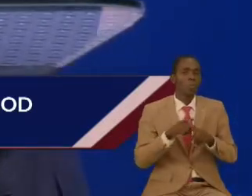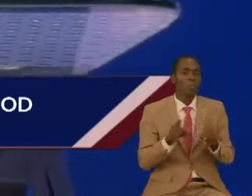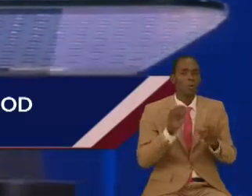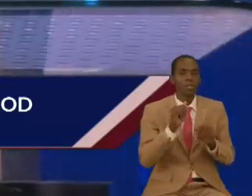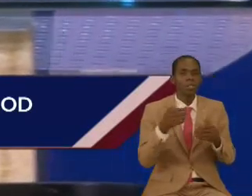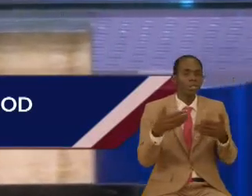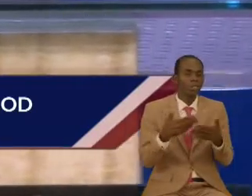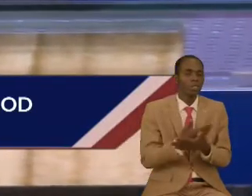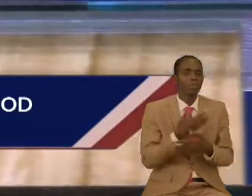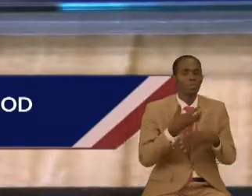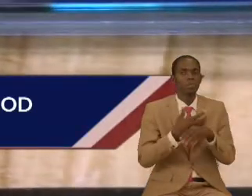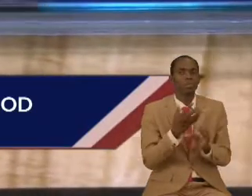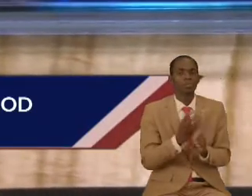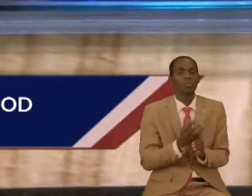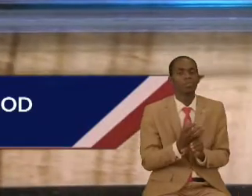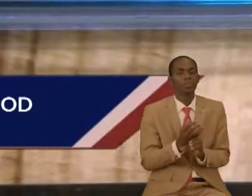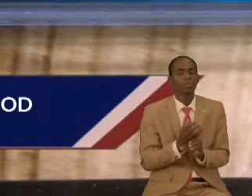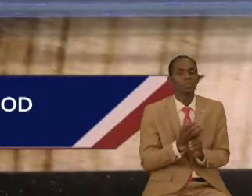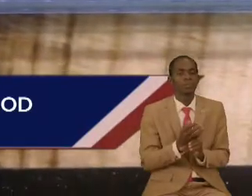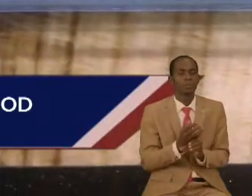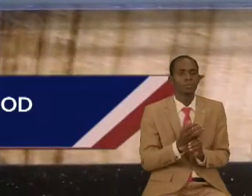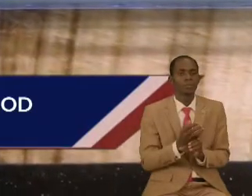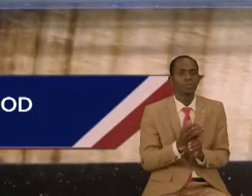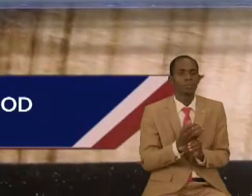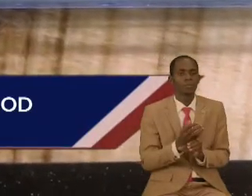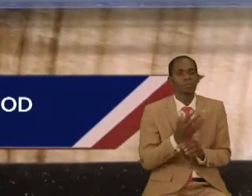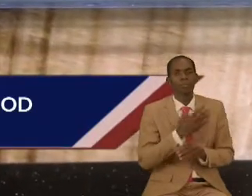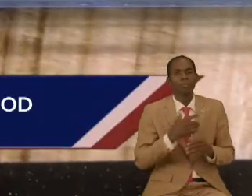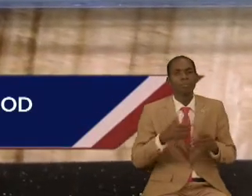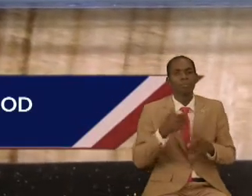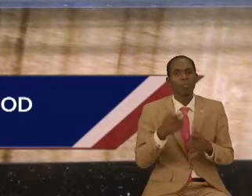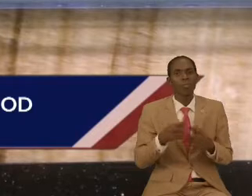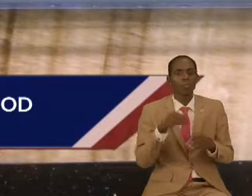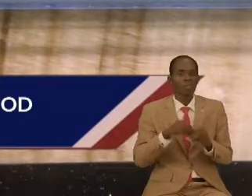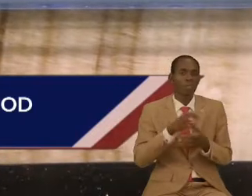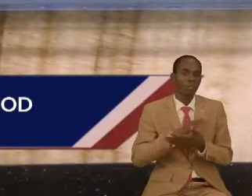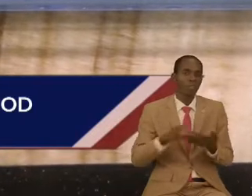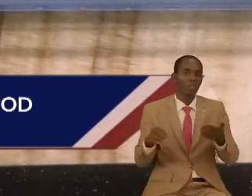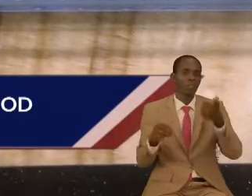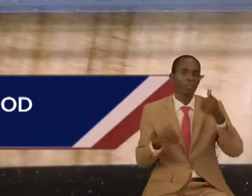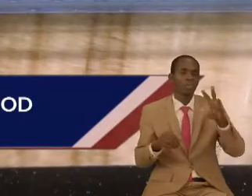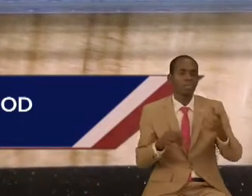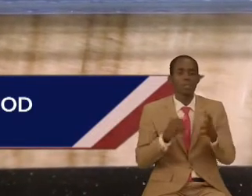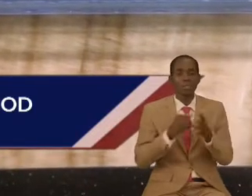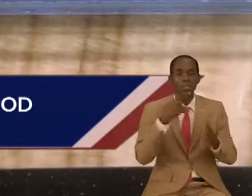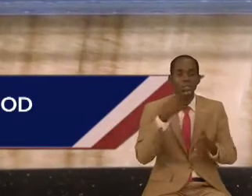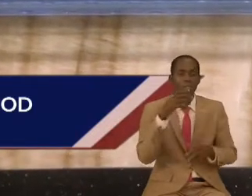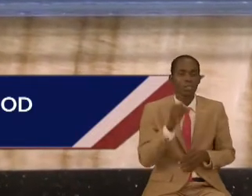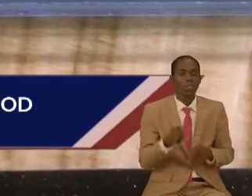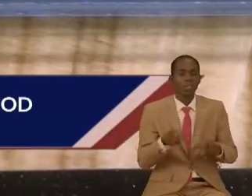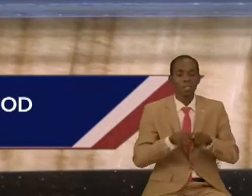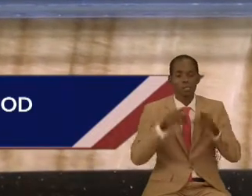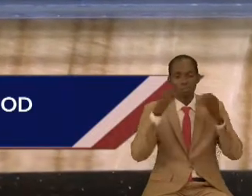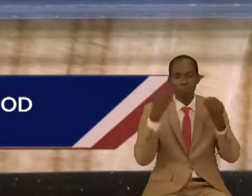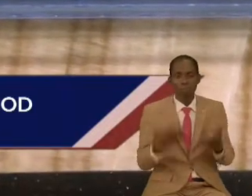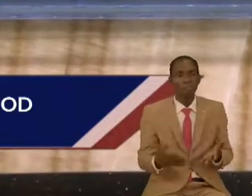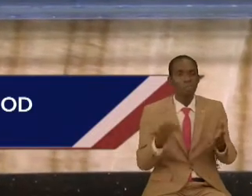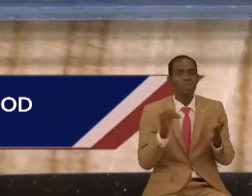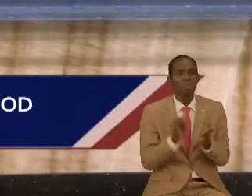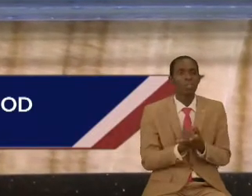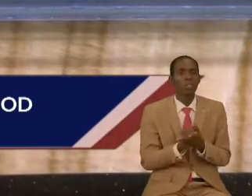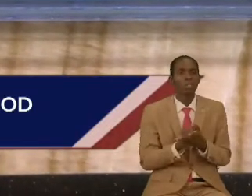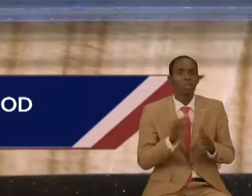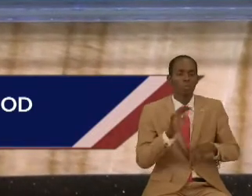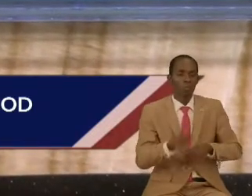but a new creature. And then in verse 16, it says, and as many as walk according